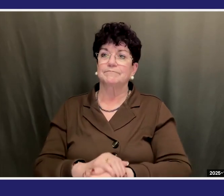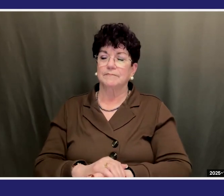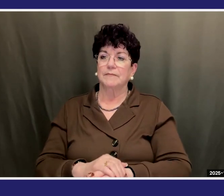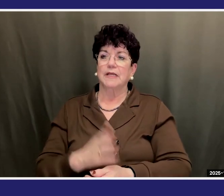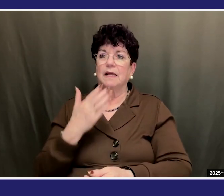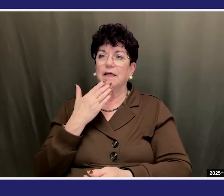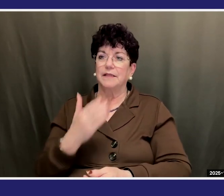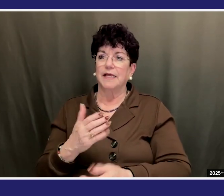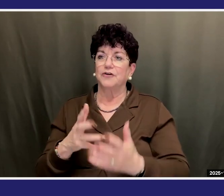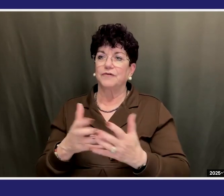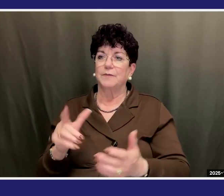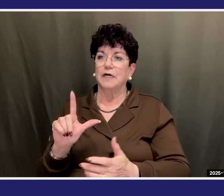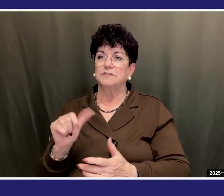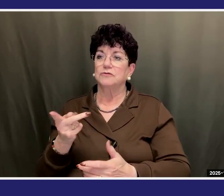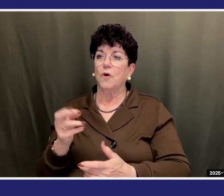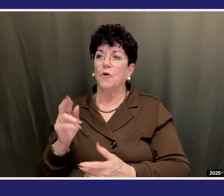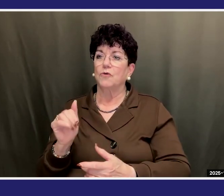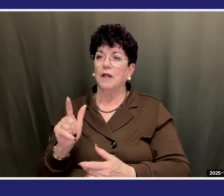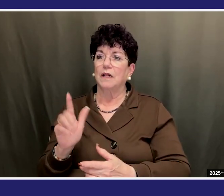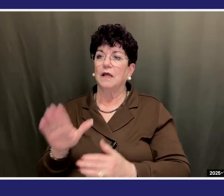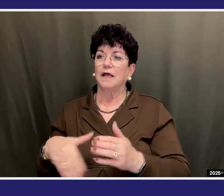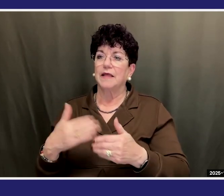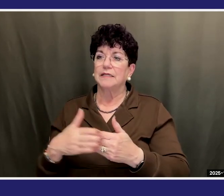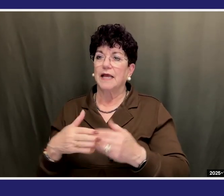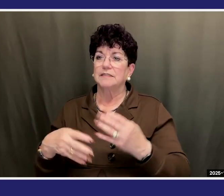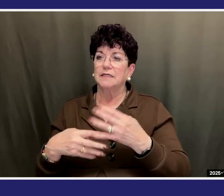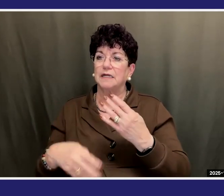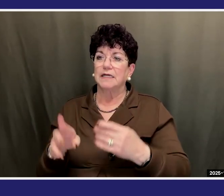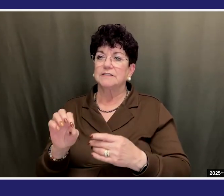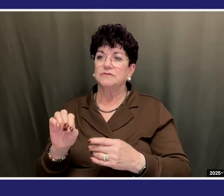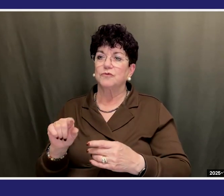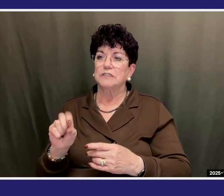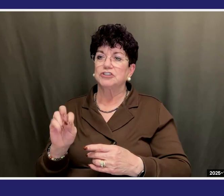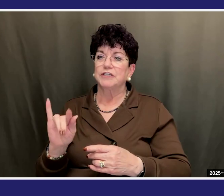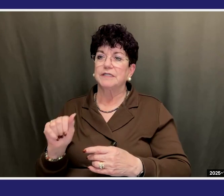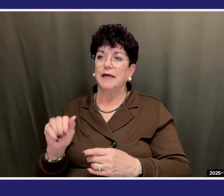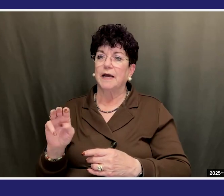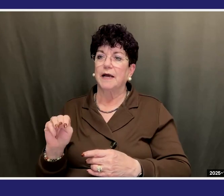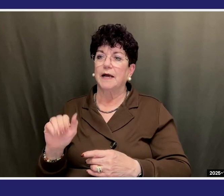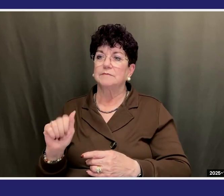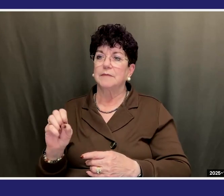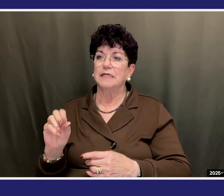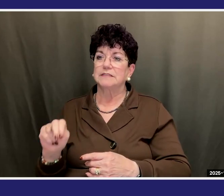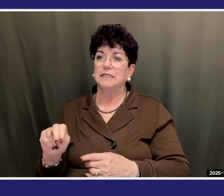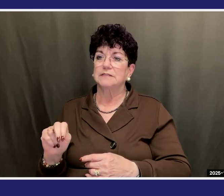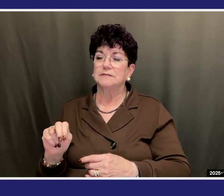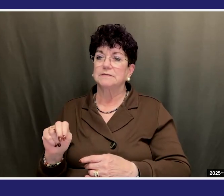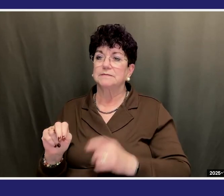Great. Thank you very much, Laurel. Next on my list is Regina. Regina, are you able to come off of